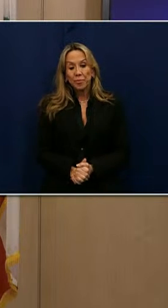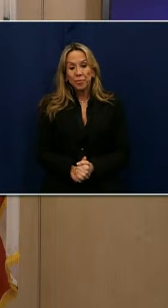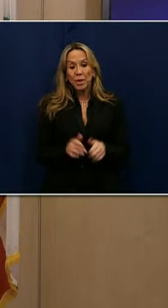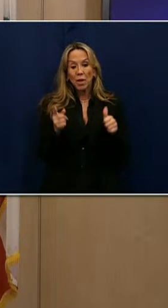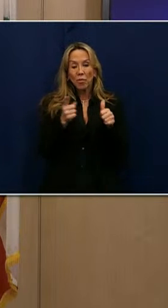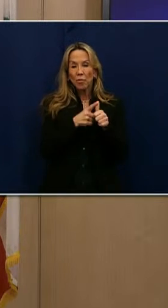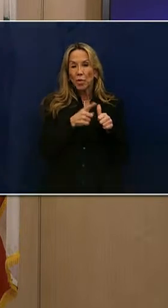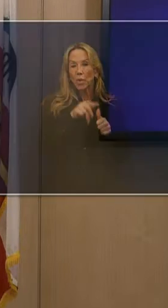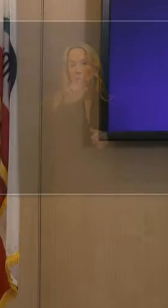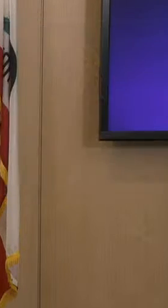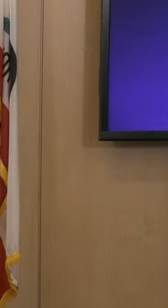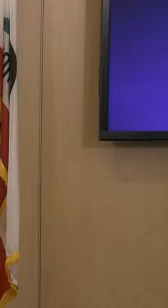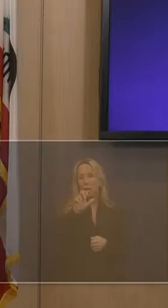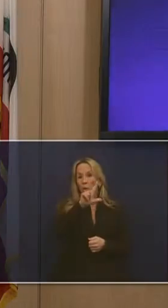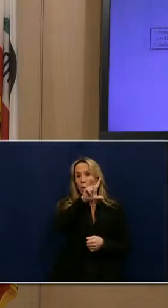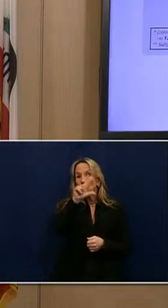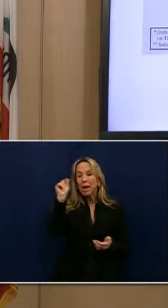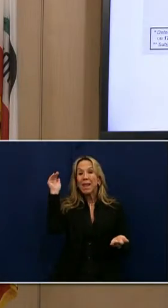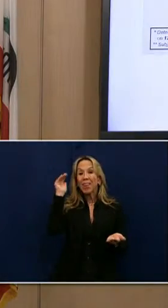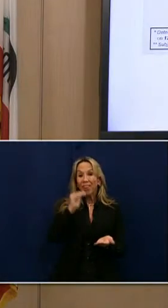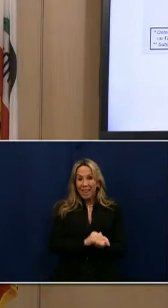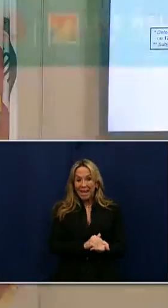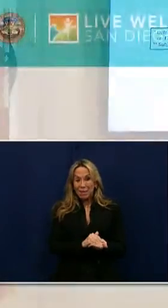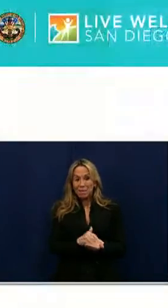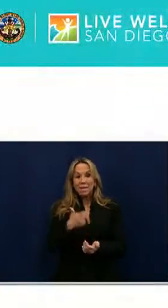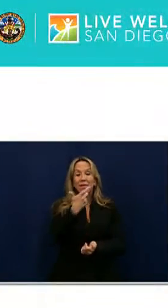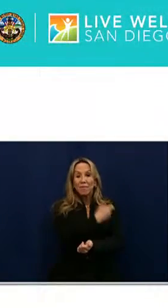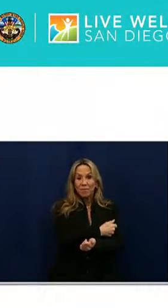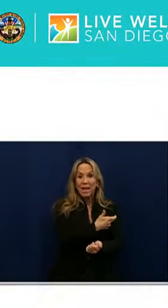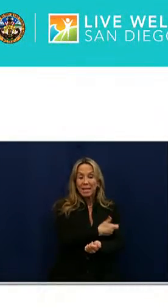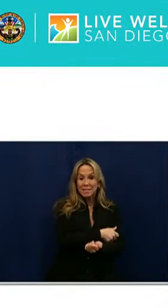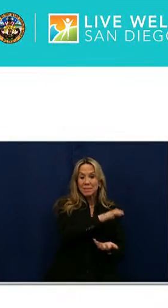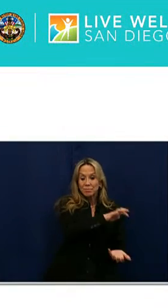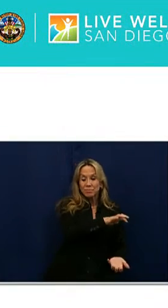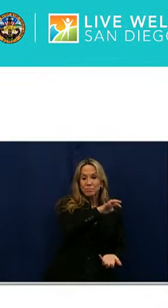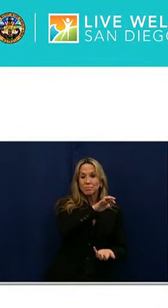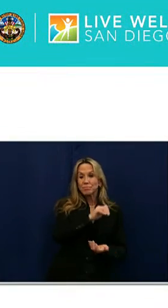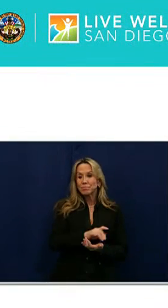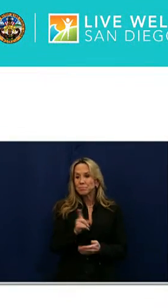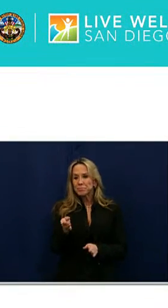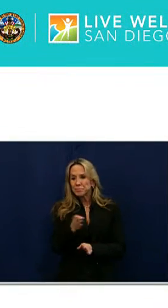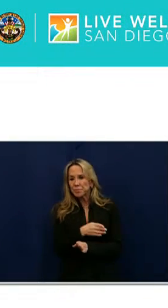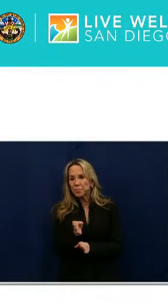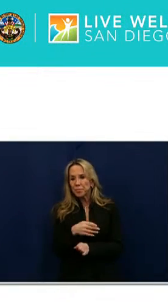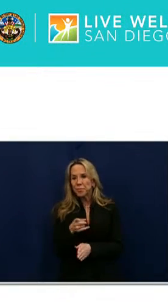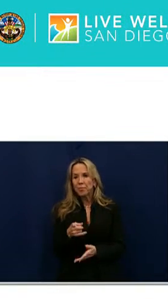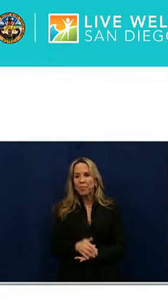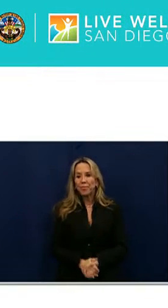327 or 320,000 vaccines are coming to, next slide.